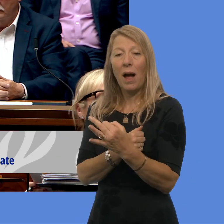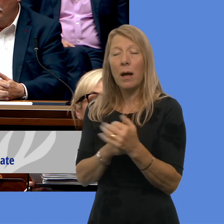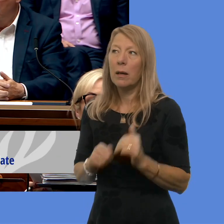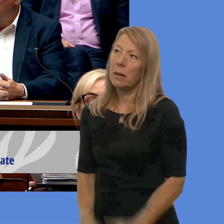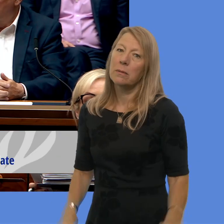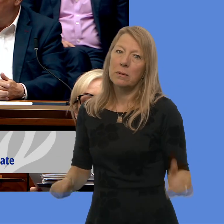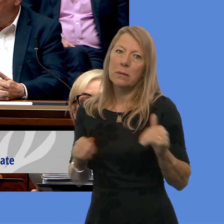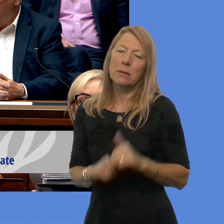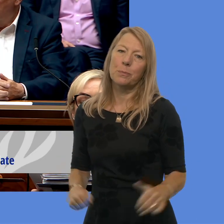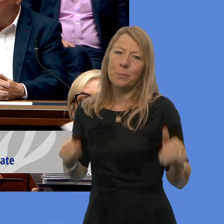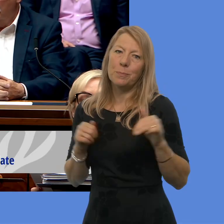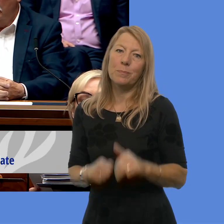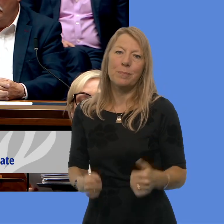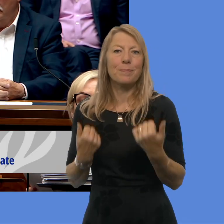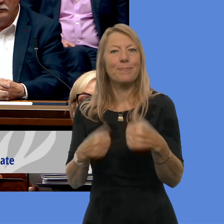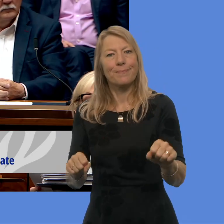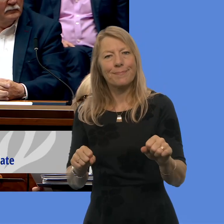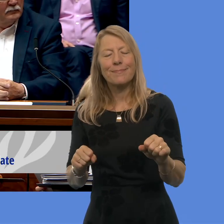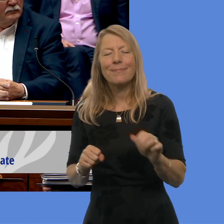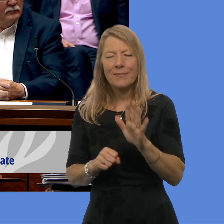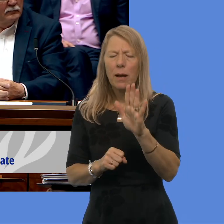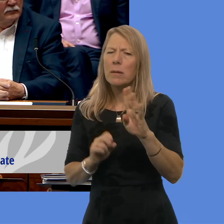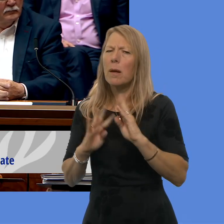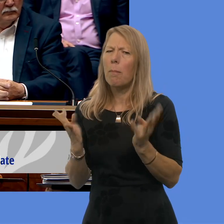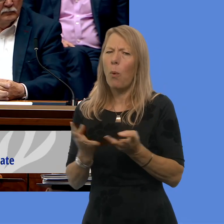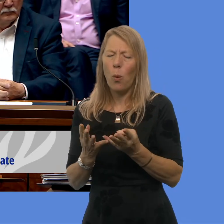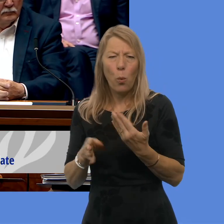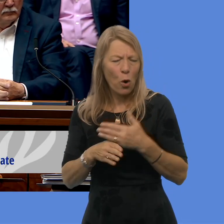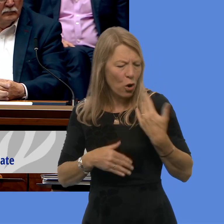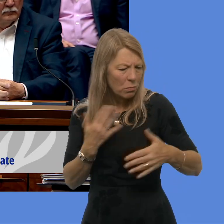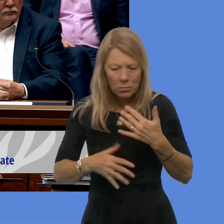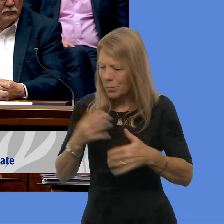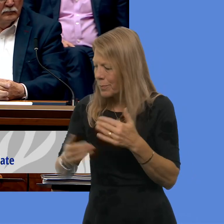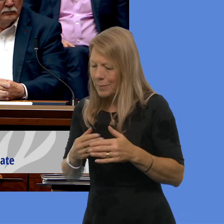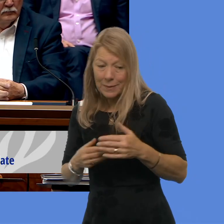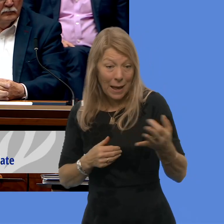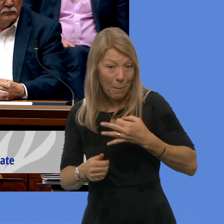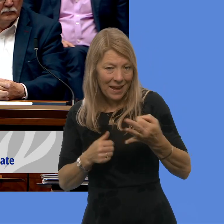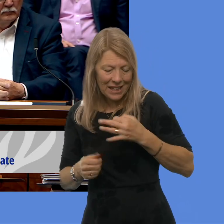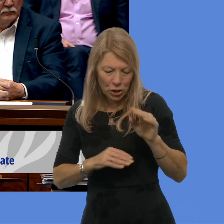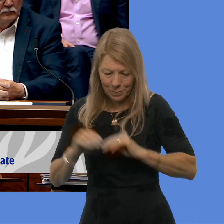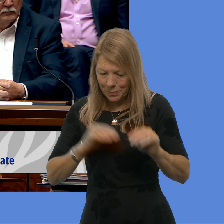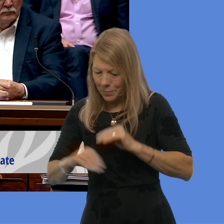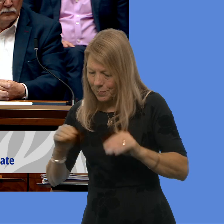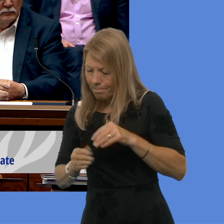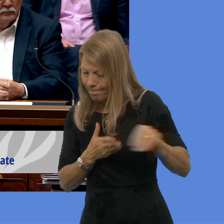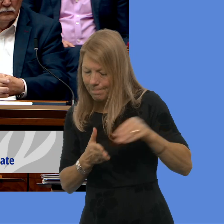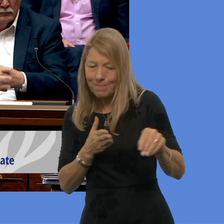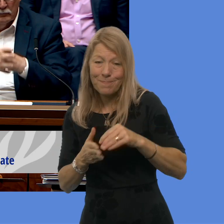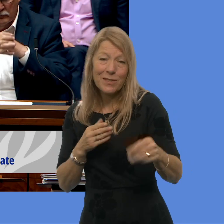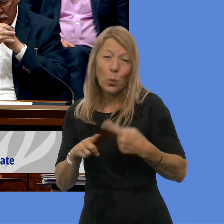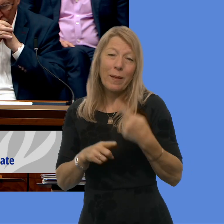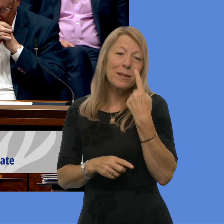we are confident that the Board is doing all that it can to make sure that applications are considered as quickly as possible. With the scheme set to close